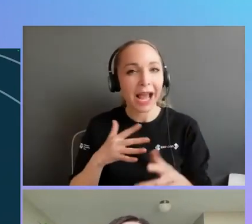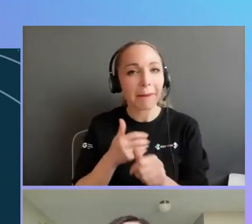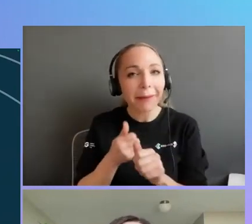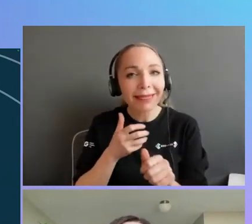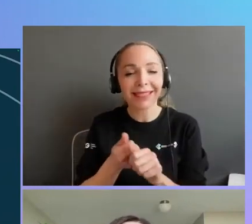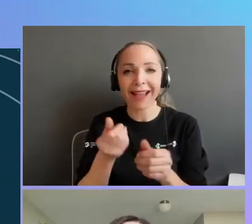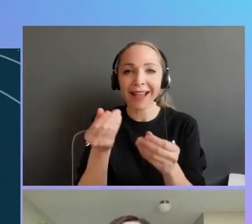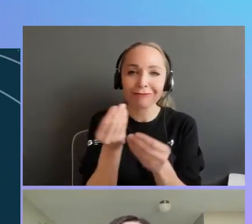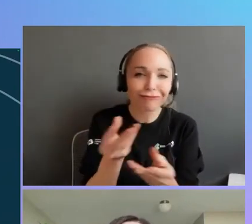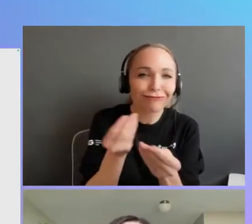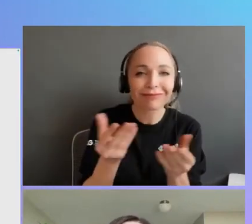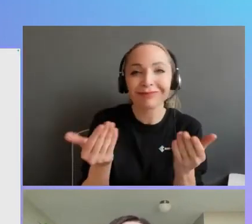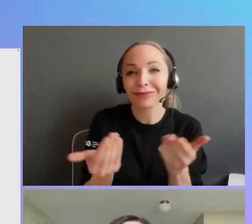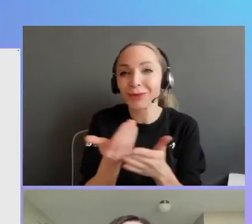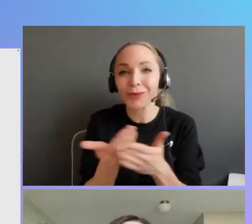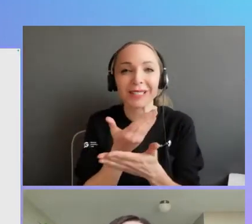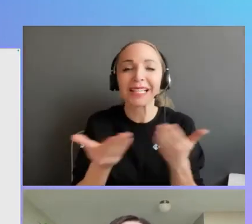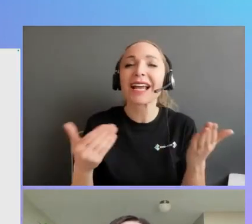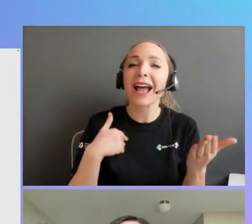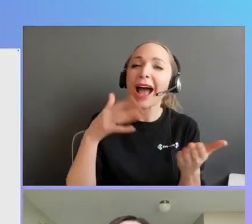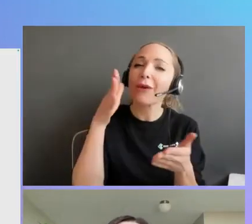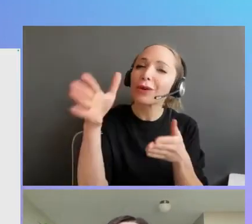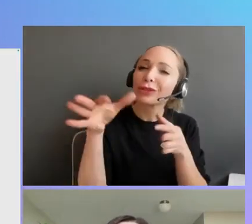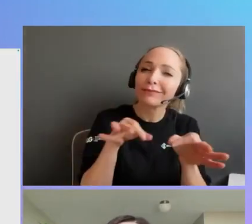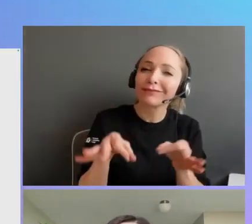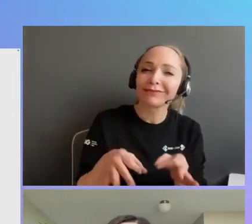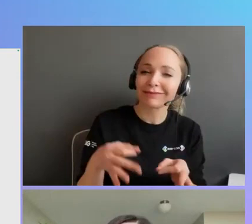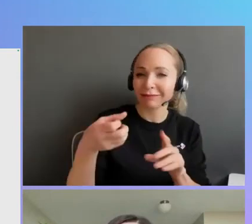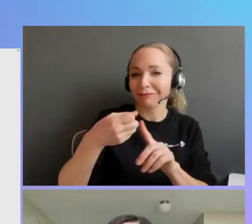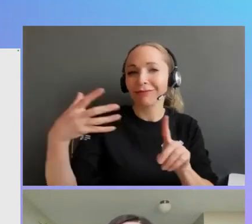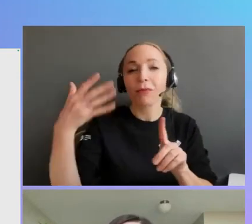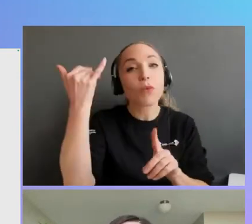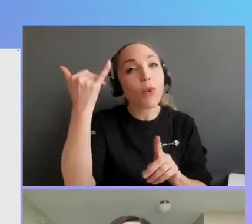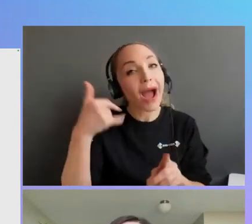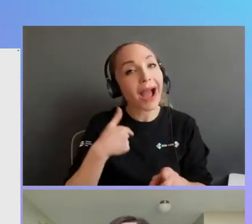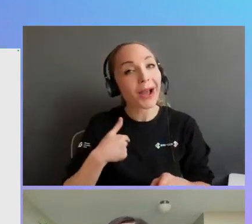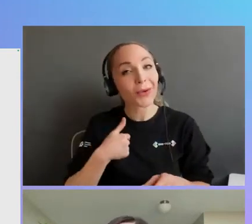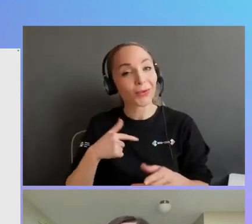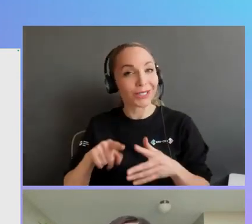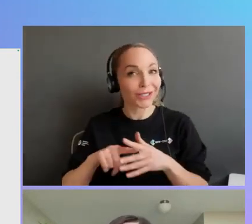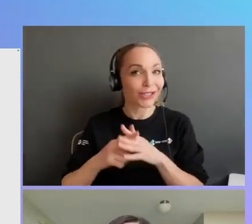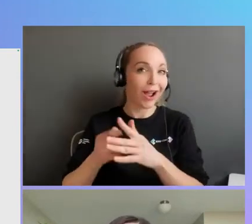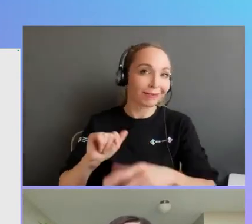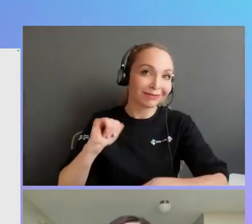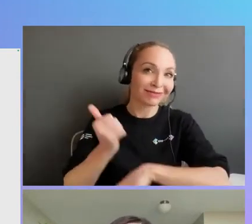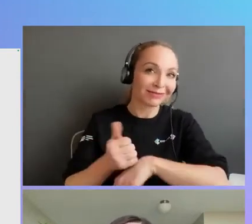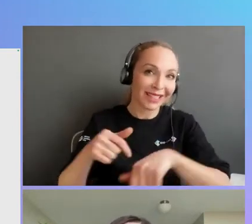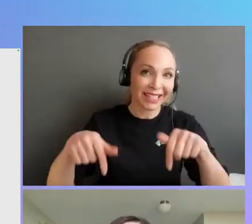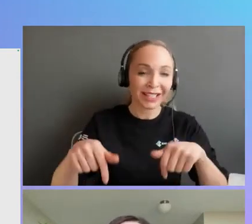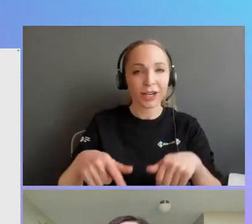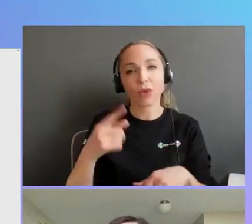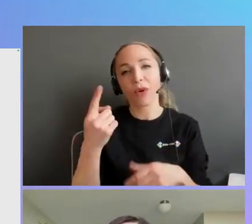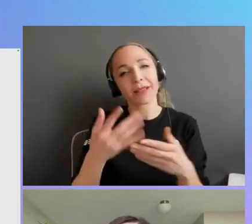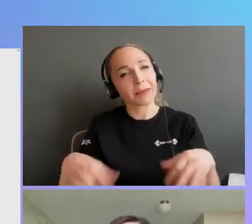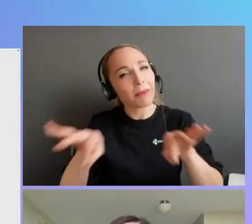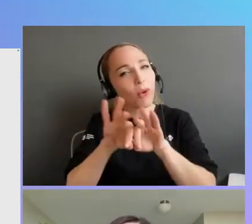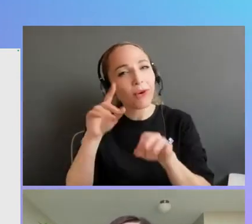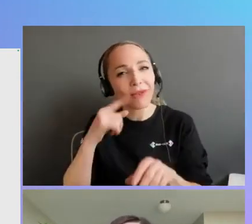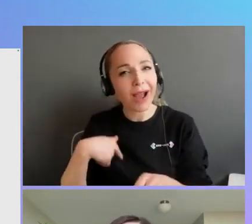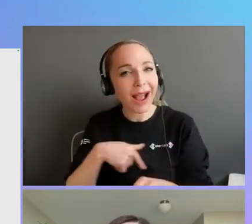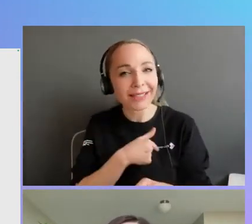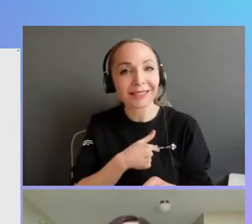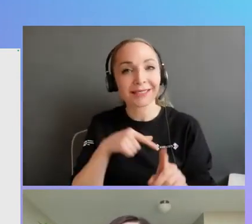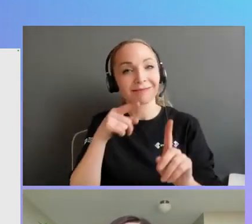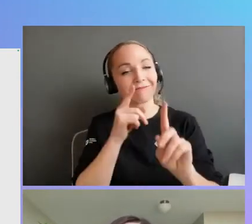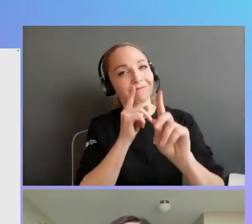mobile app testing tools here at DQ. One thing that's really important to us, and especially towards that mission of digital equality, is that we can allow